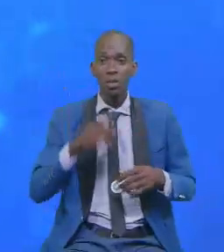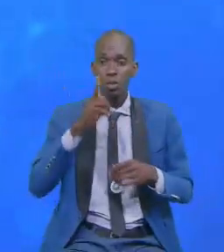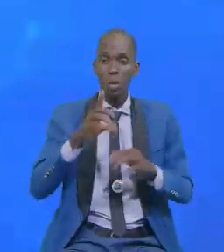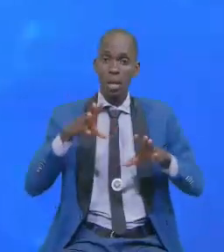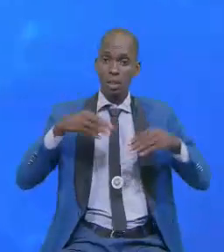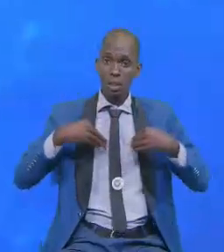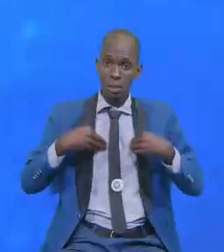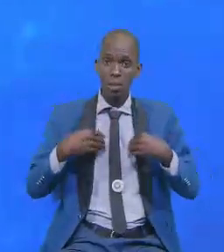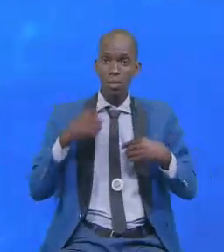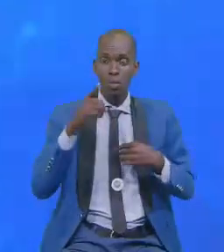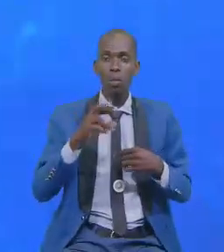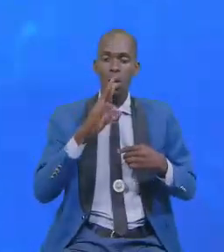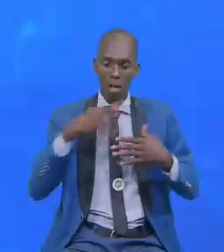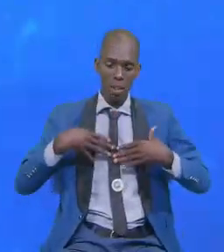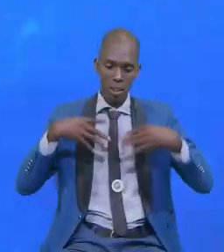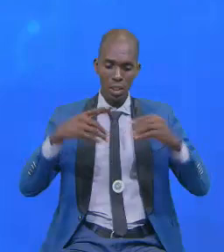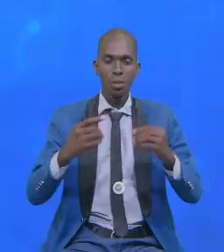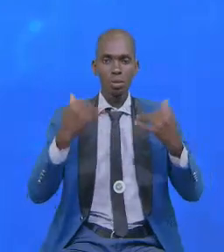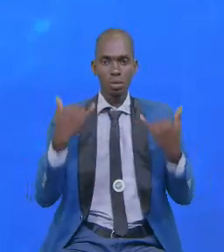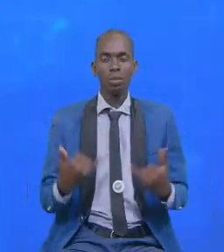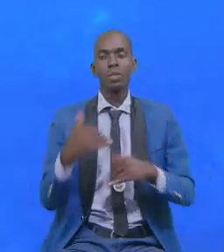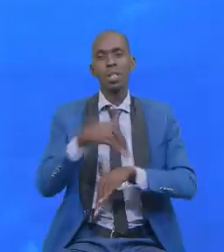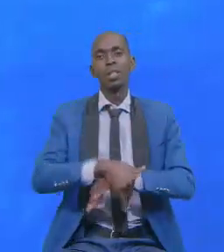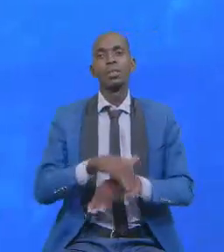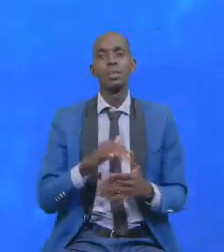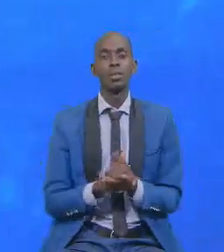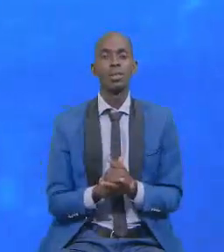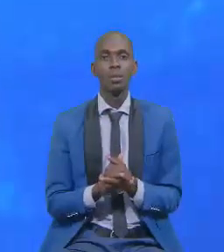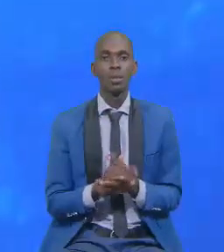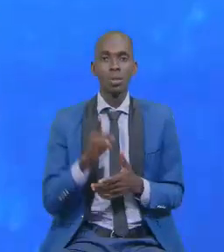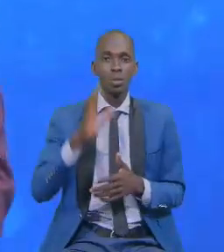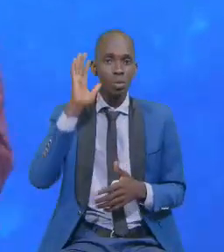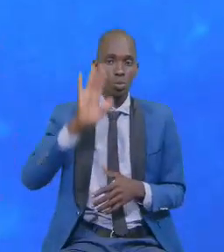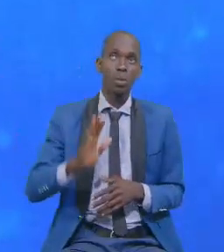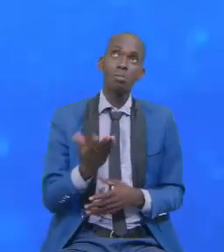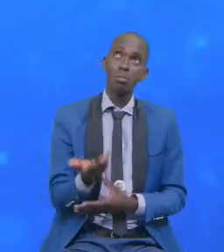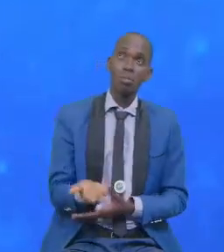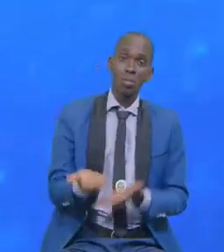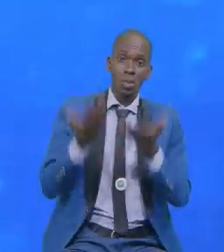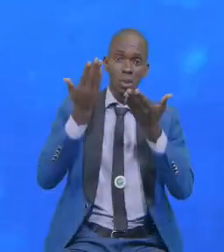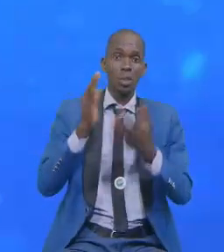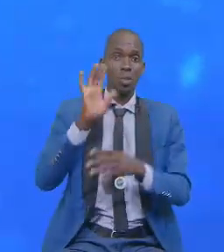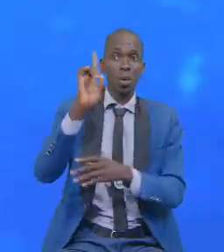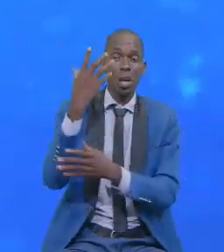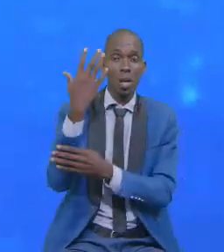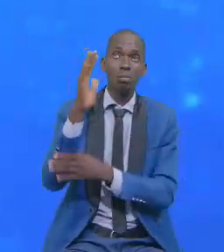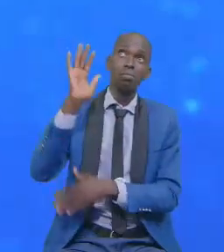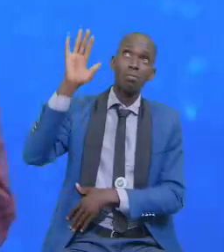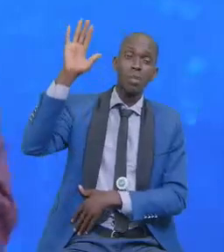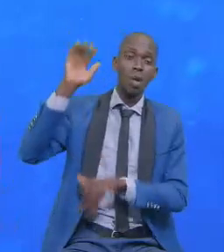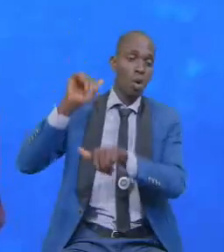are healed tonight. You raise up one hand, and you lay the other hand where you